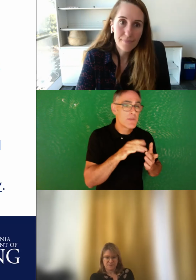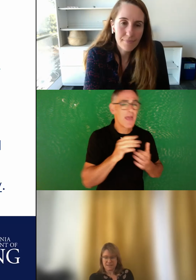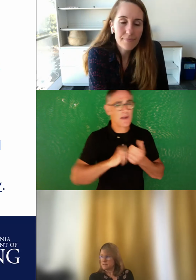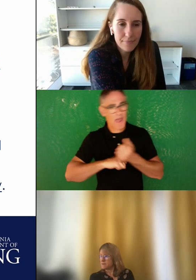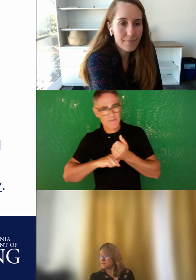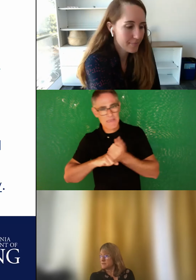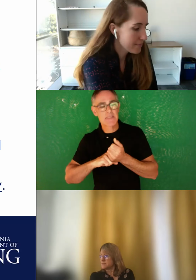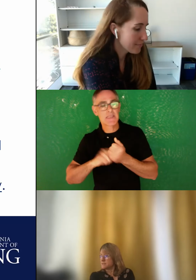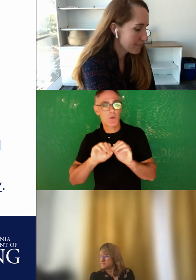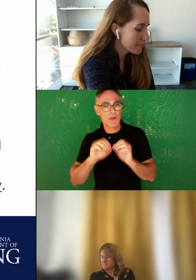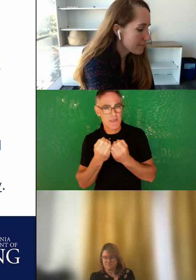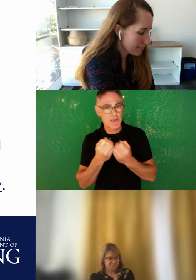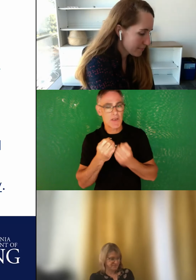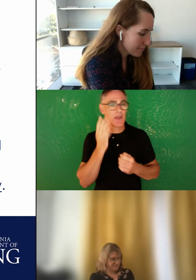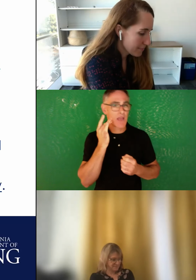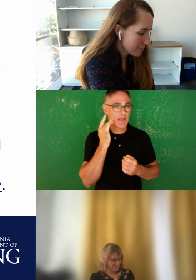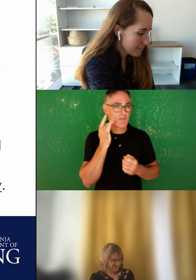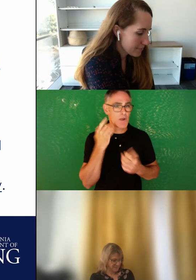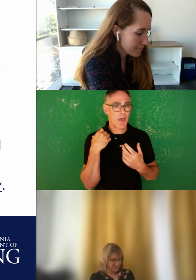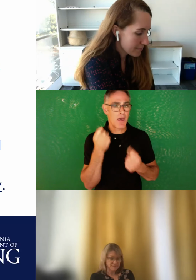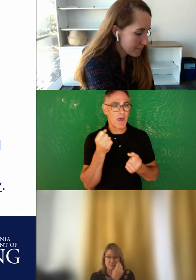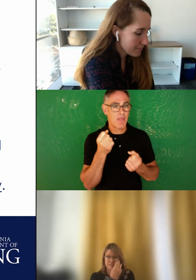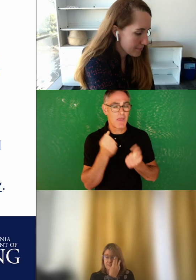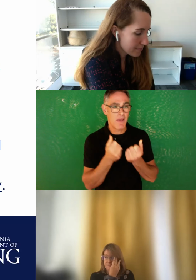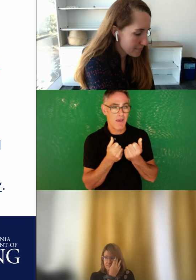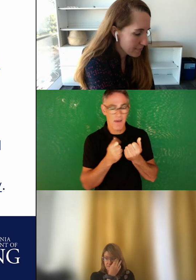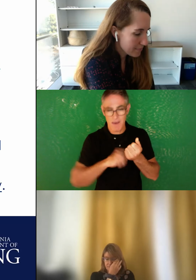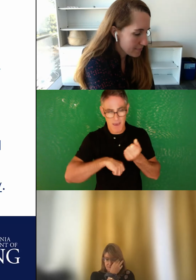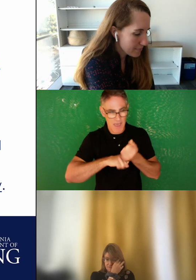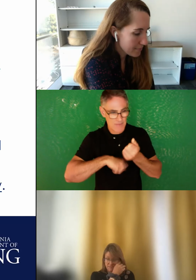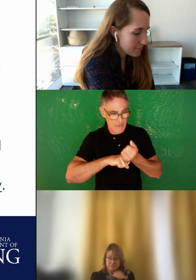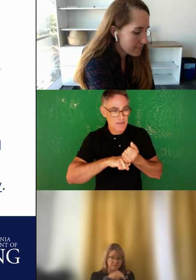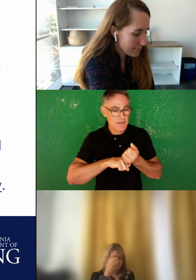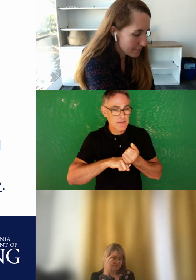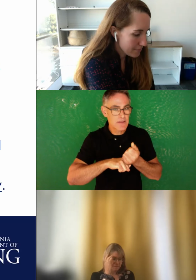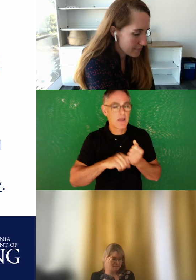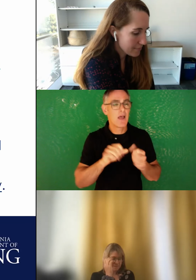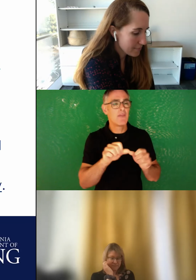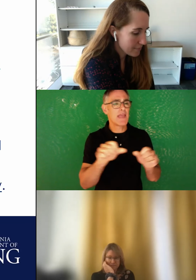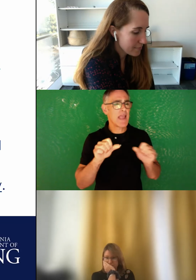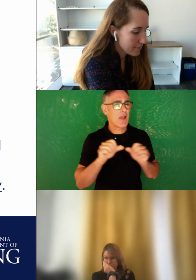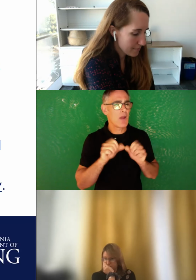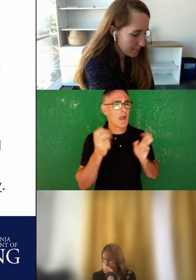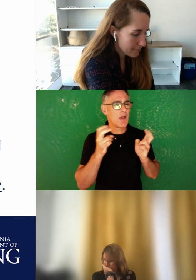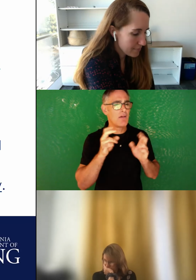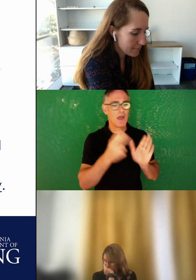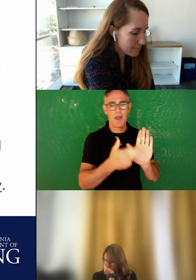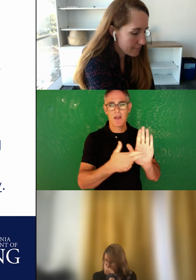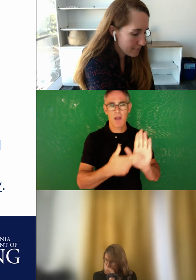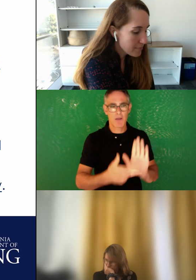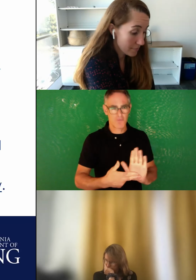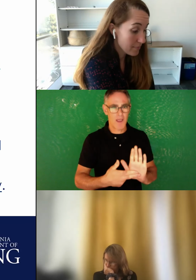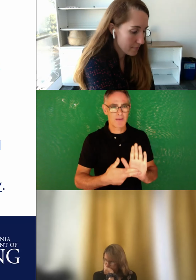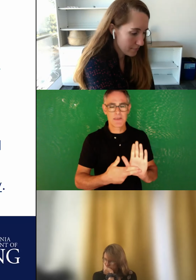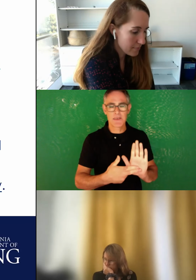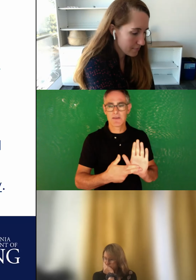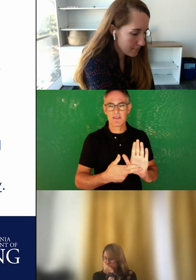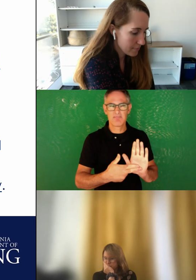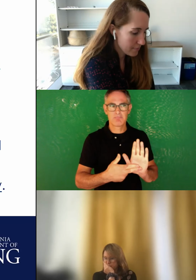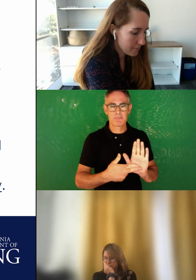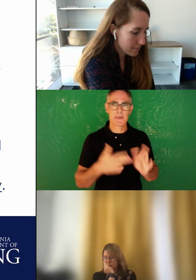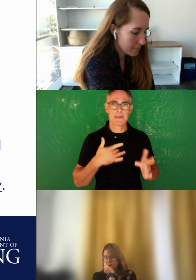organization, California Health Advocates. The area of contracting is very, very concerning to me